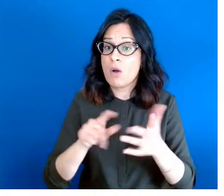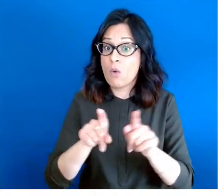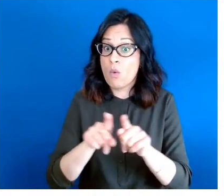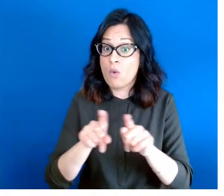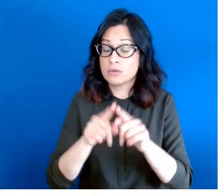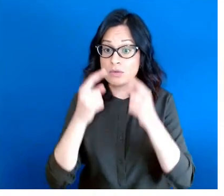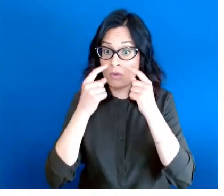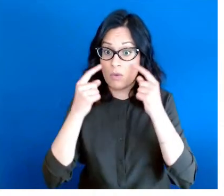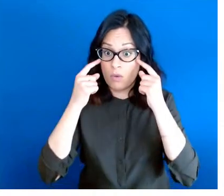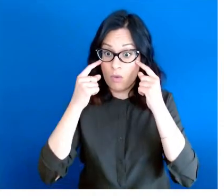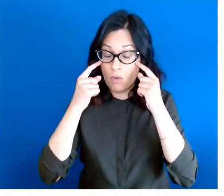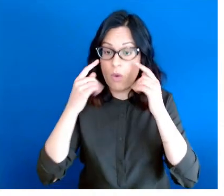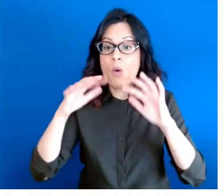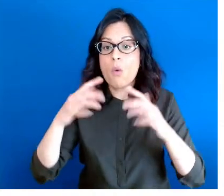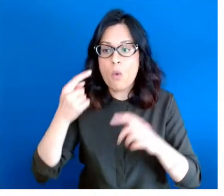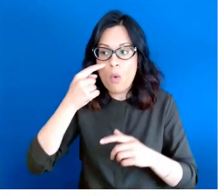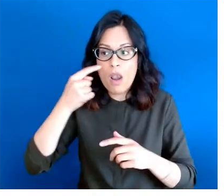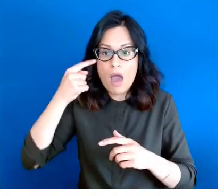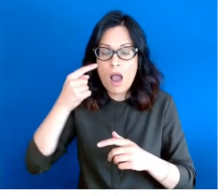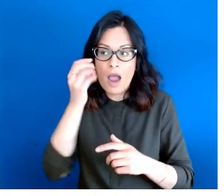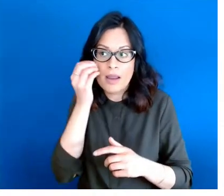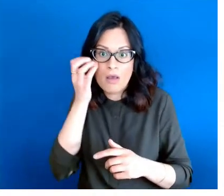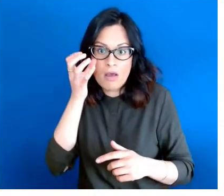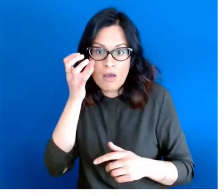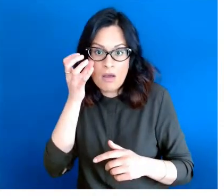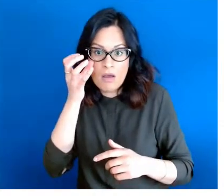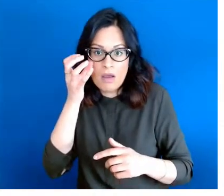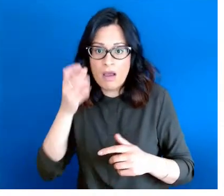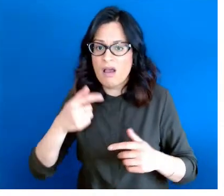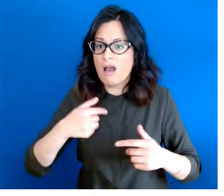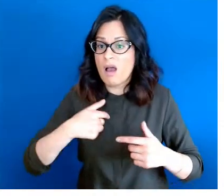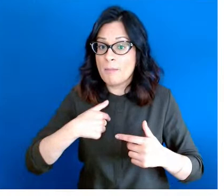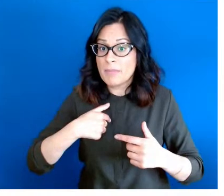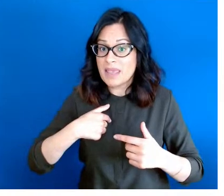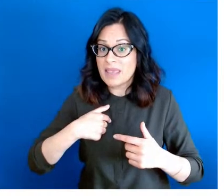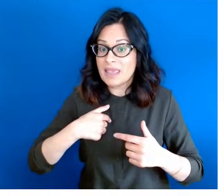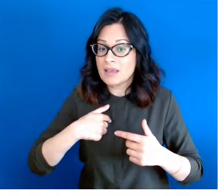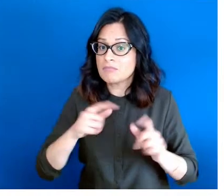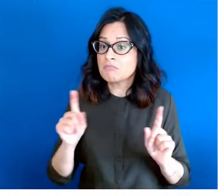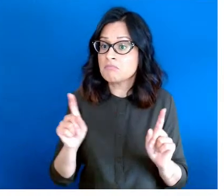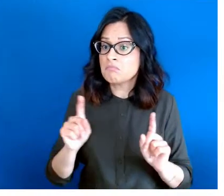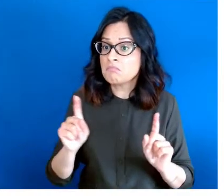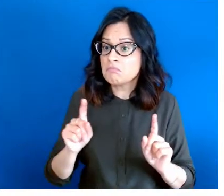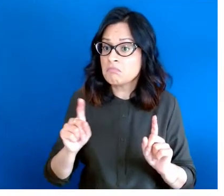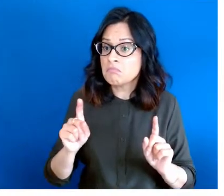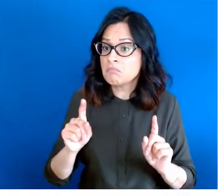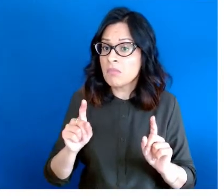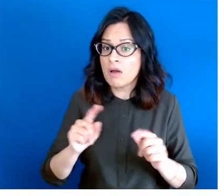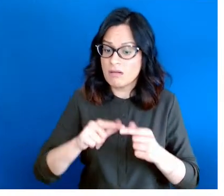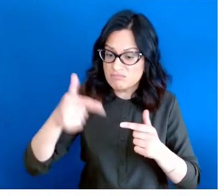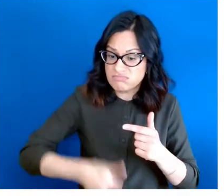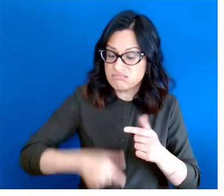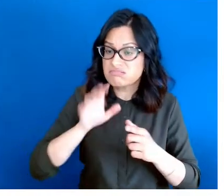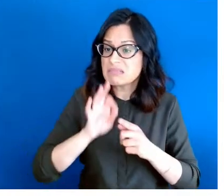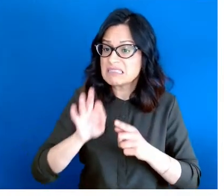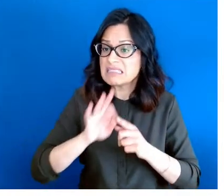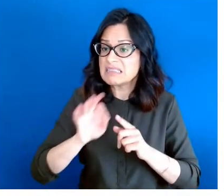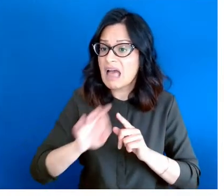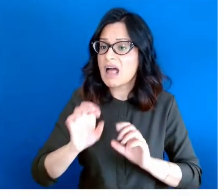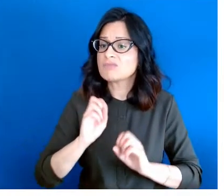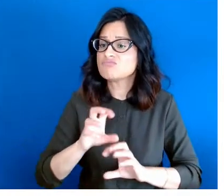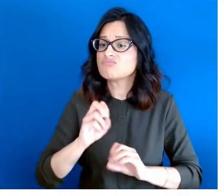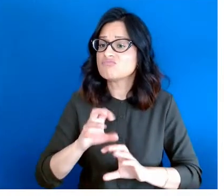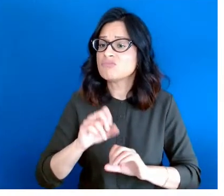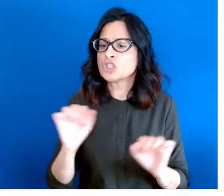Denny Morgan lines. And I will not refer to that in more detail, but they may have signs